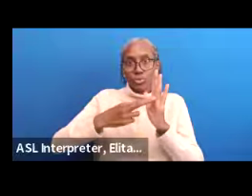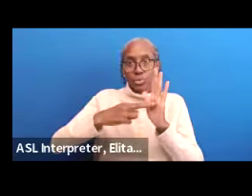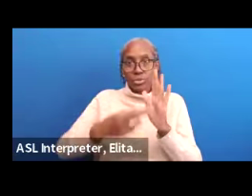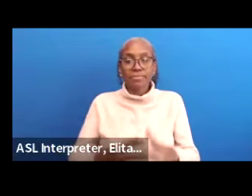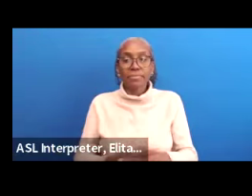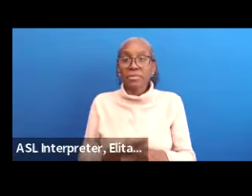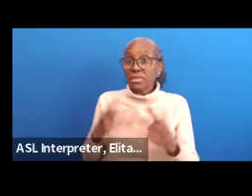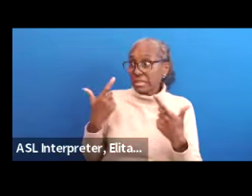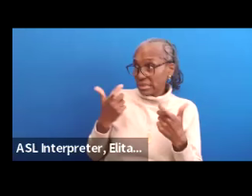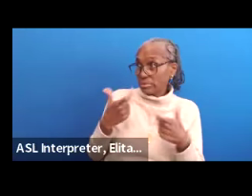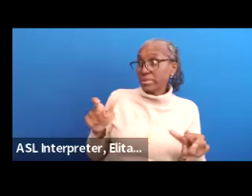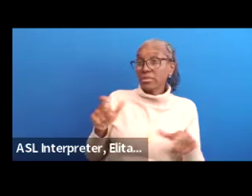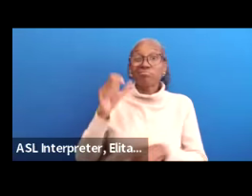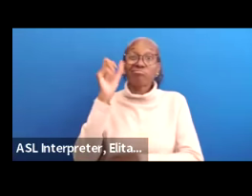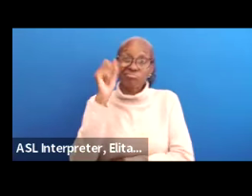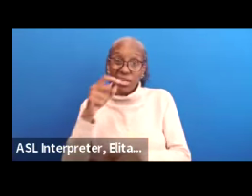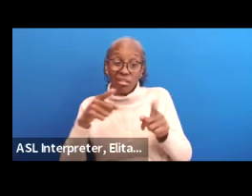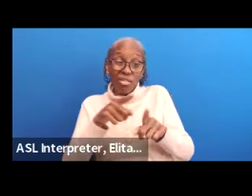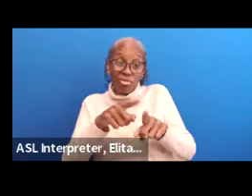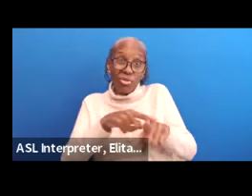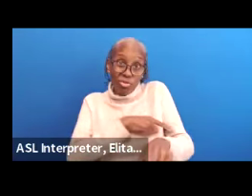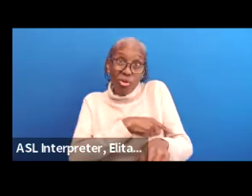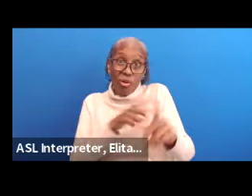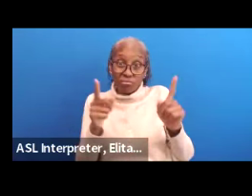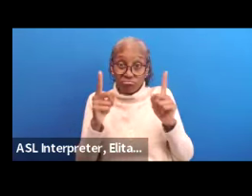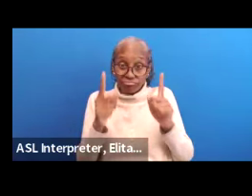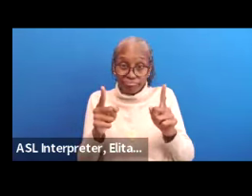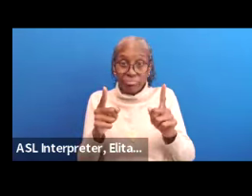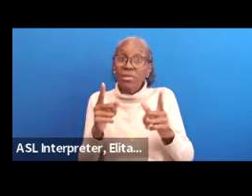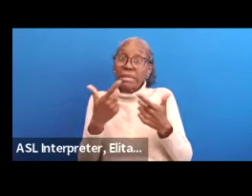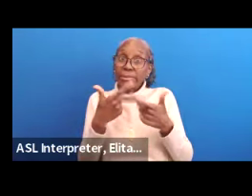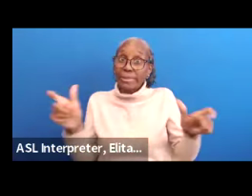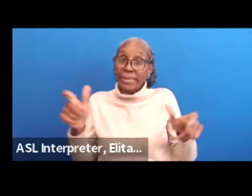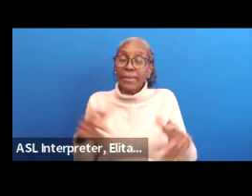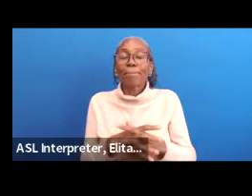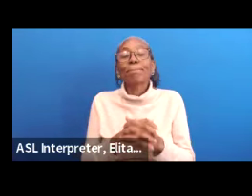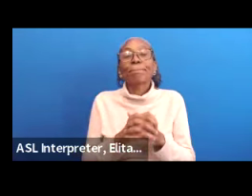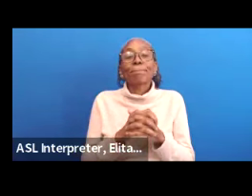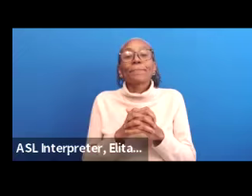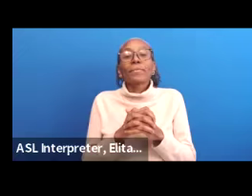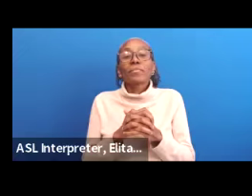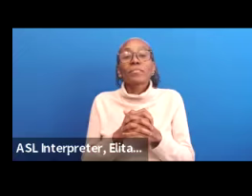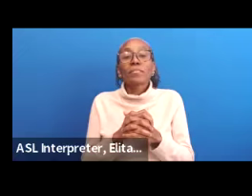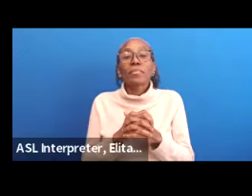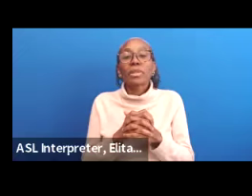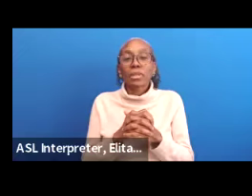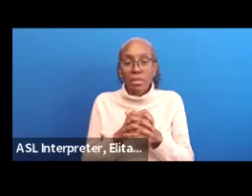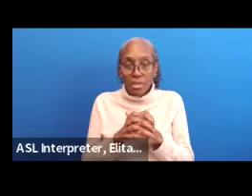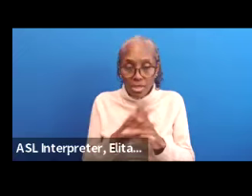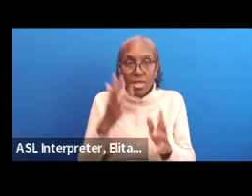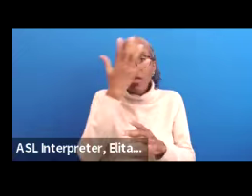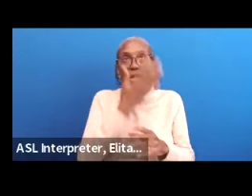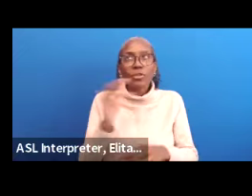It's pretty big. long. Yeah, they're pretty big. And they look